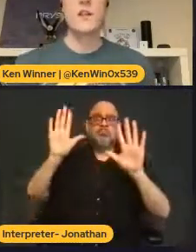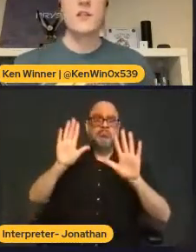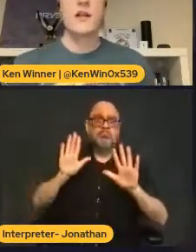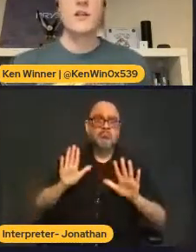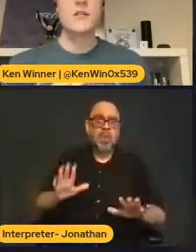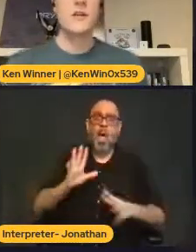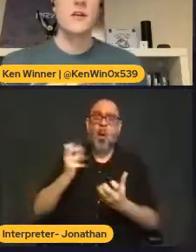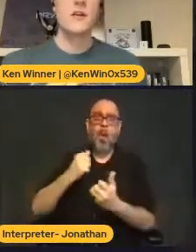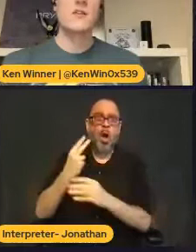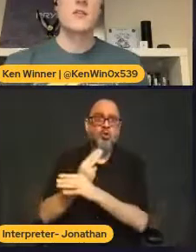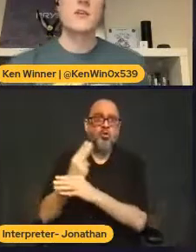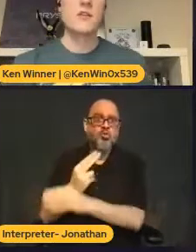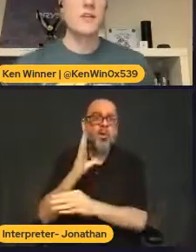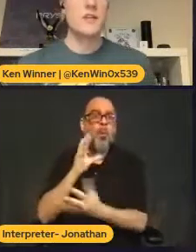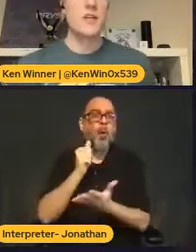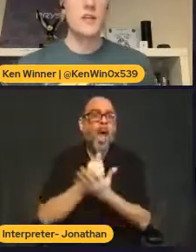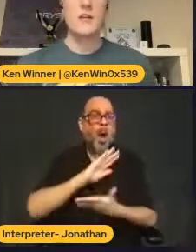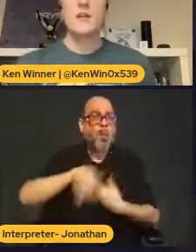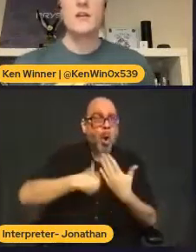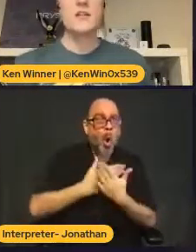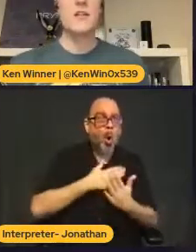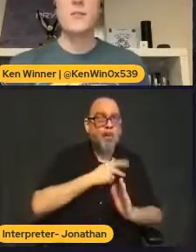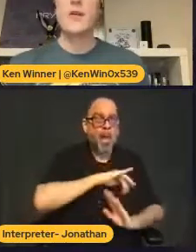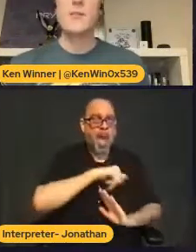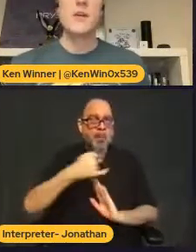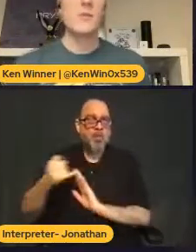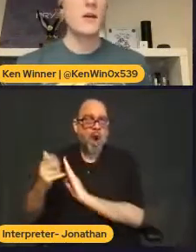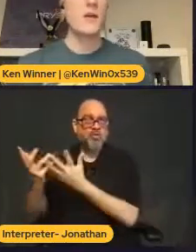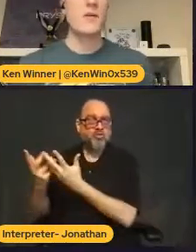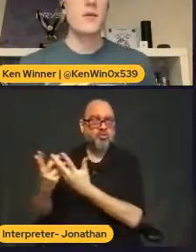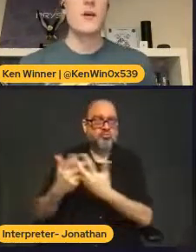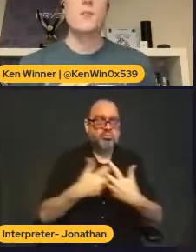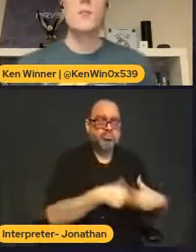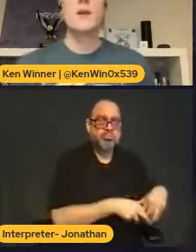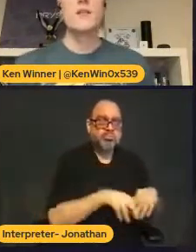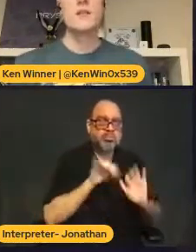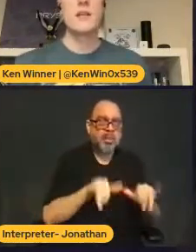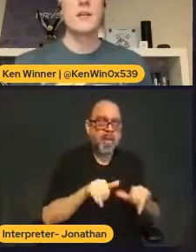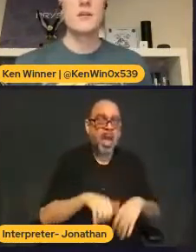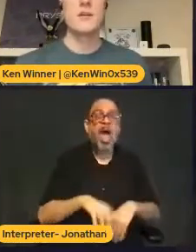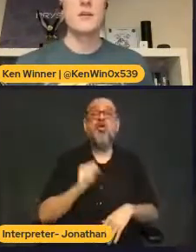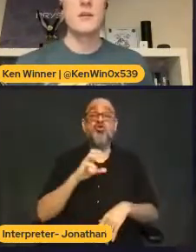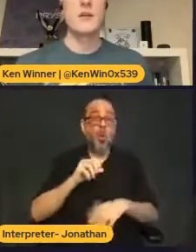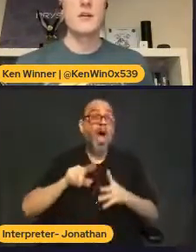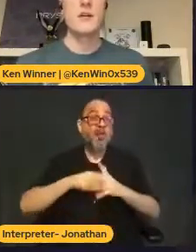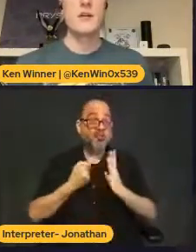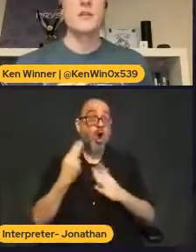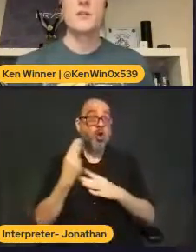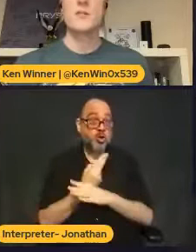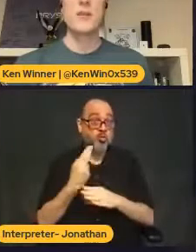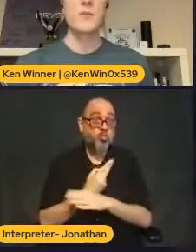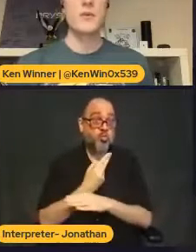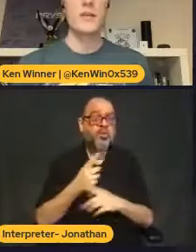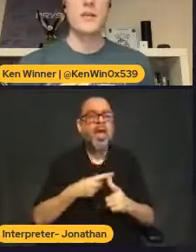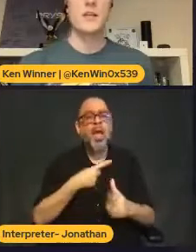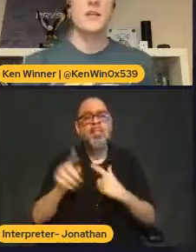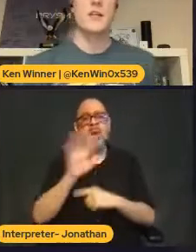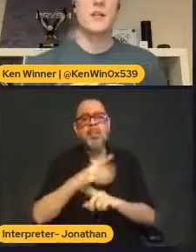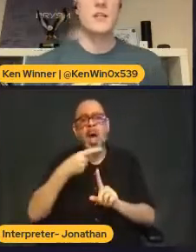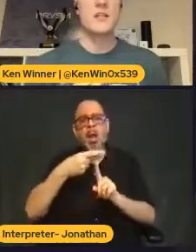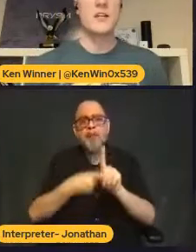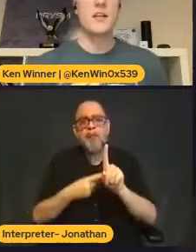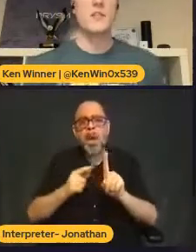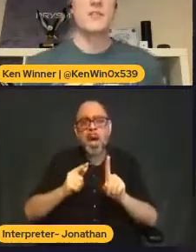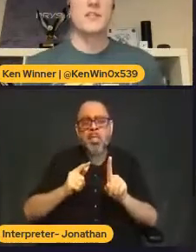kind of fall in line. So I started using it, and I'd say maybe about a month later, saw some people in